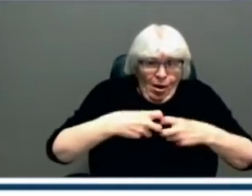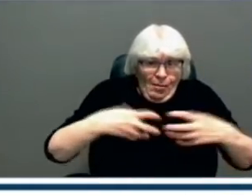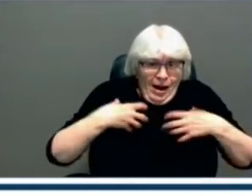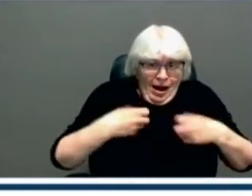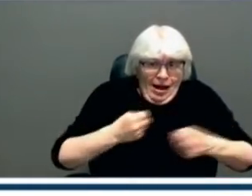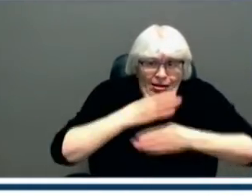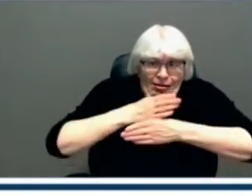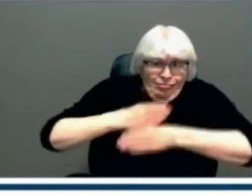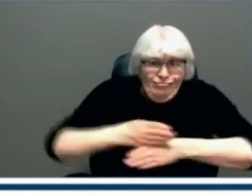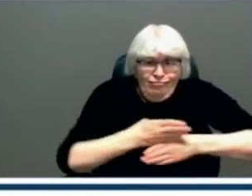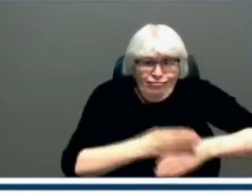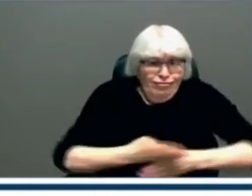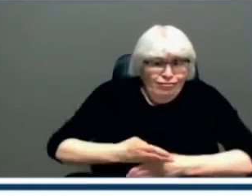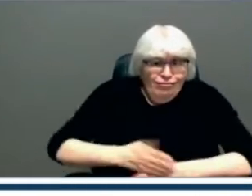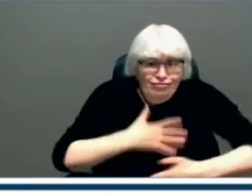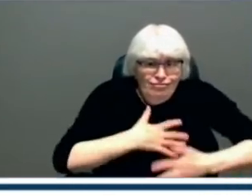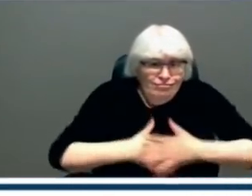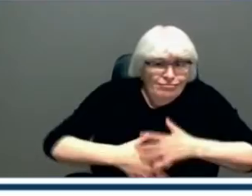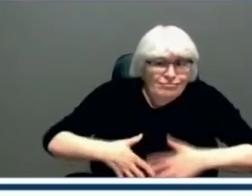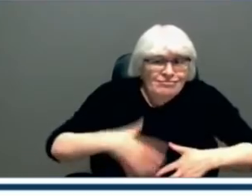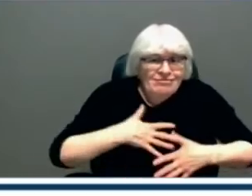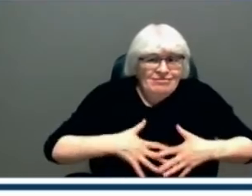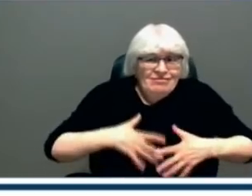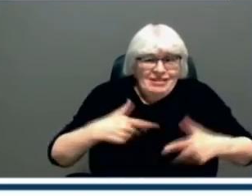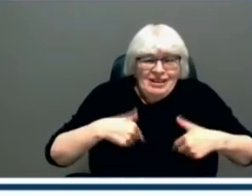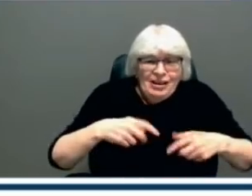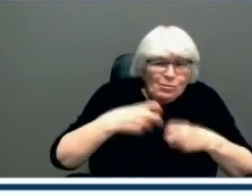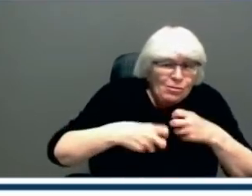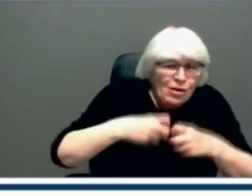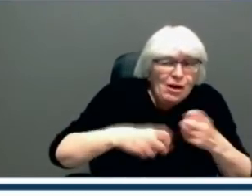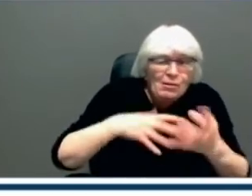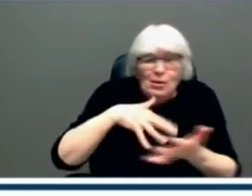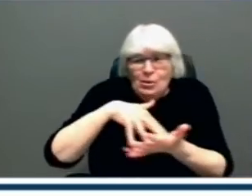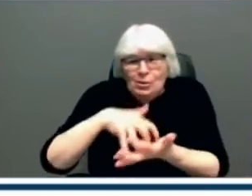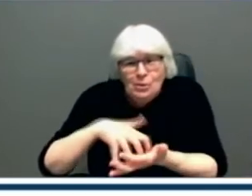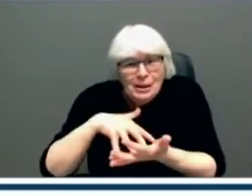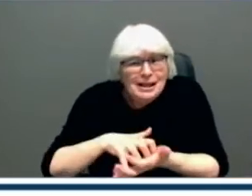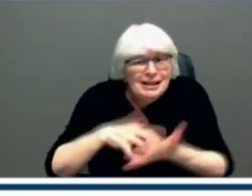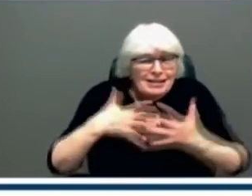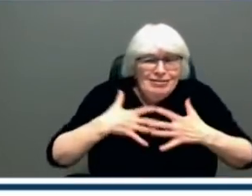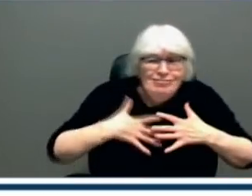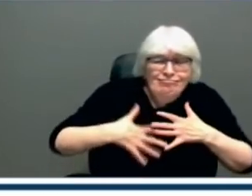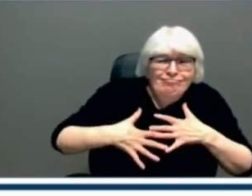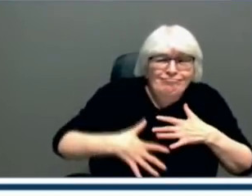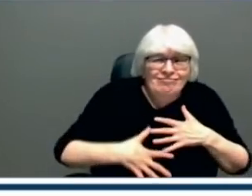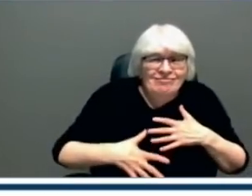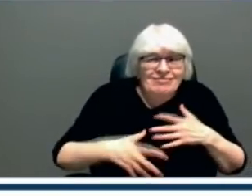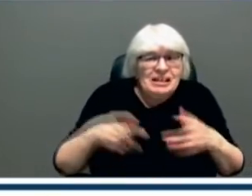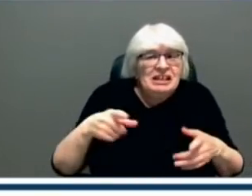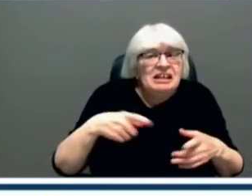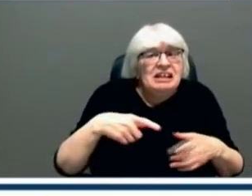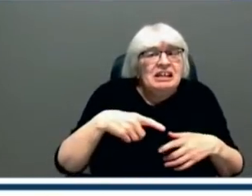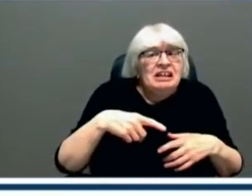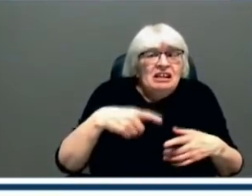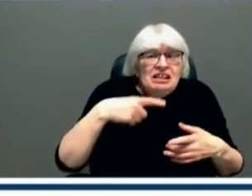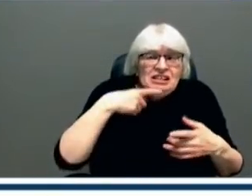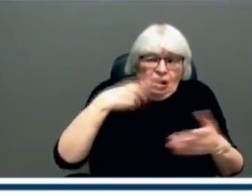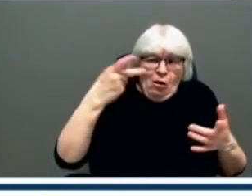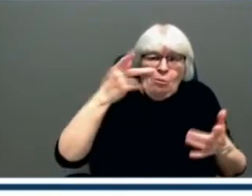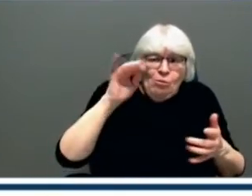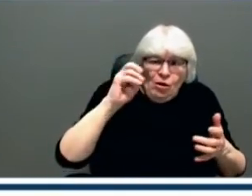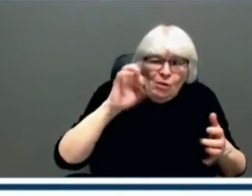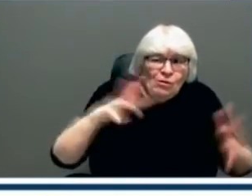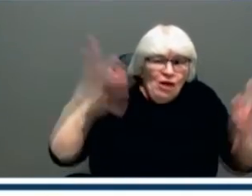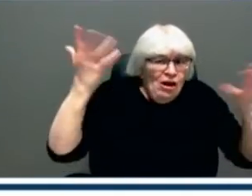same question now, especially since the Let's Get Out There campaign really seems to almost be pushing